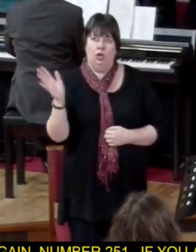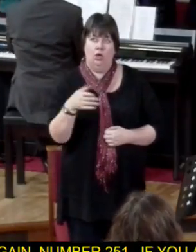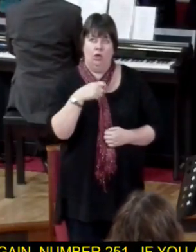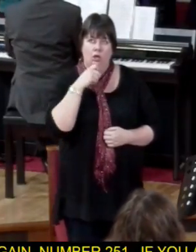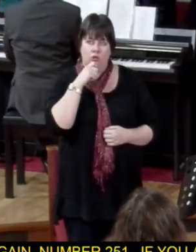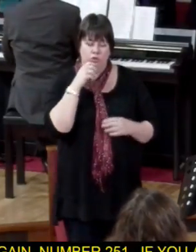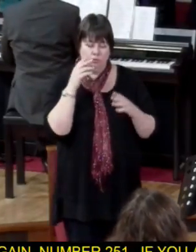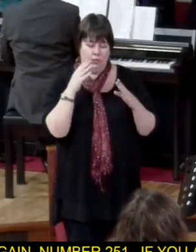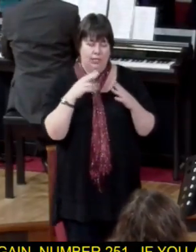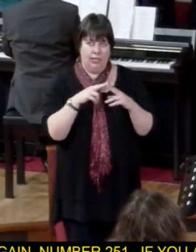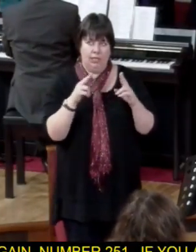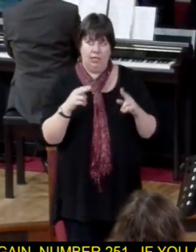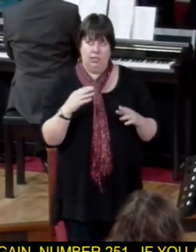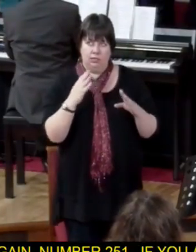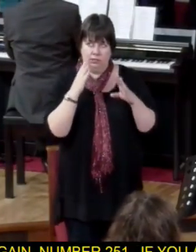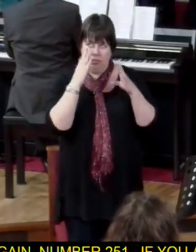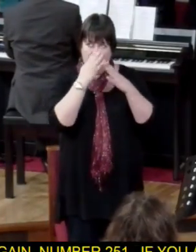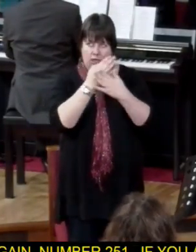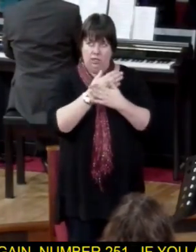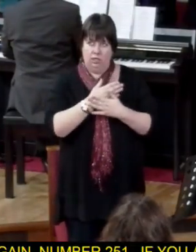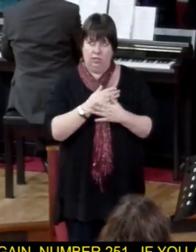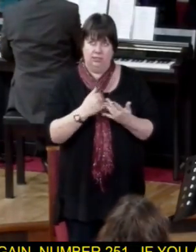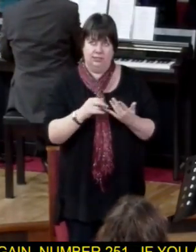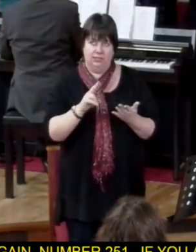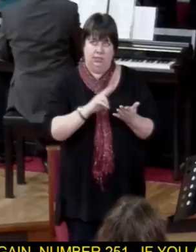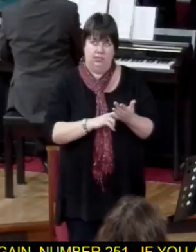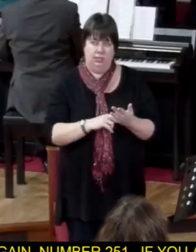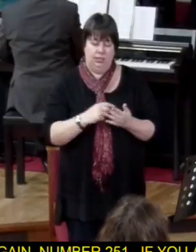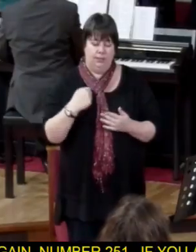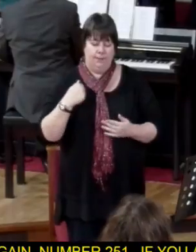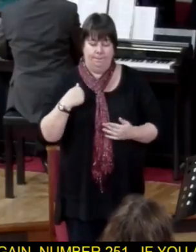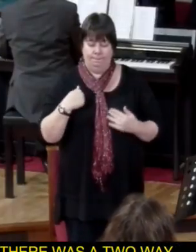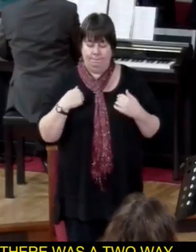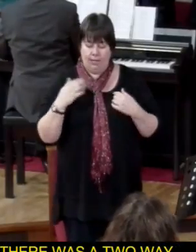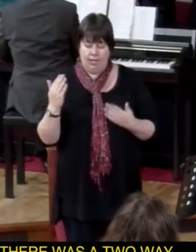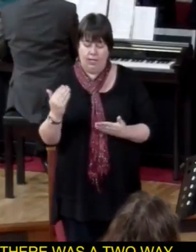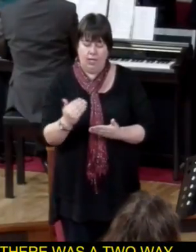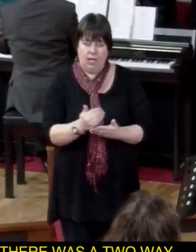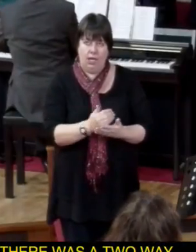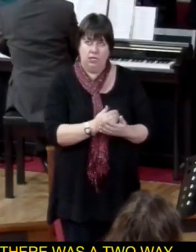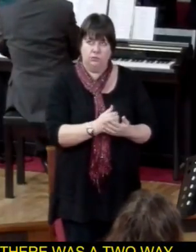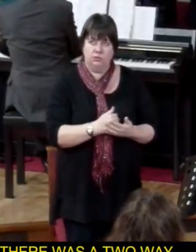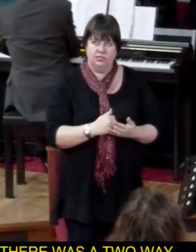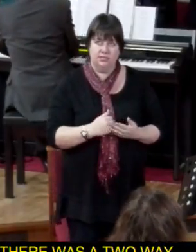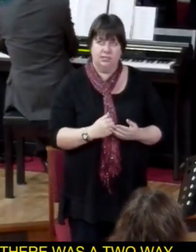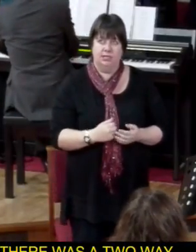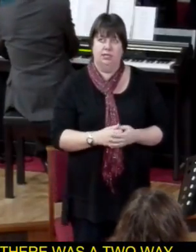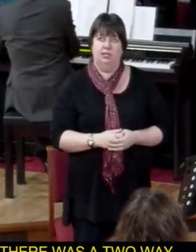Oh,